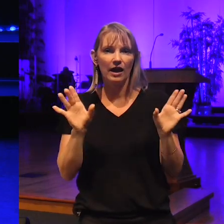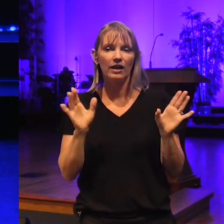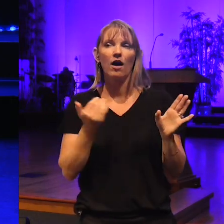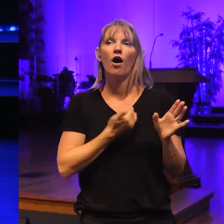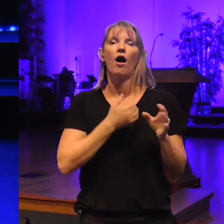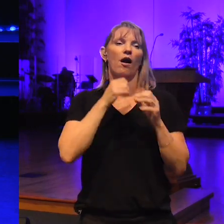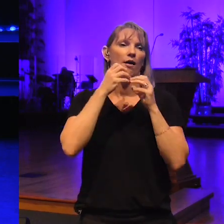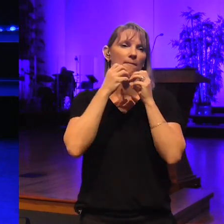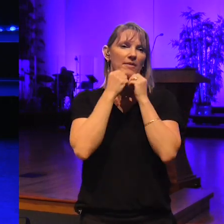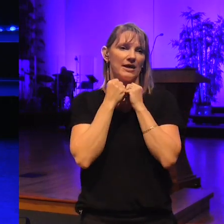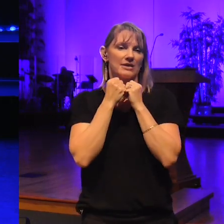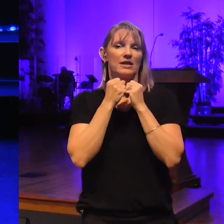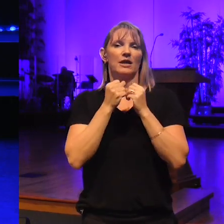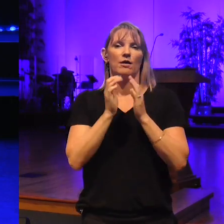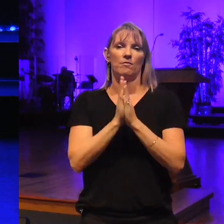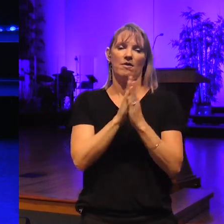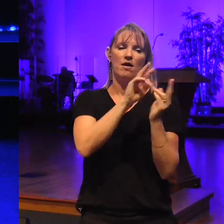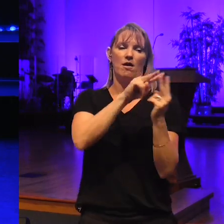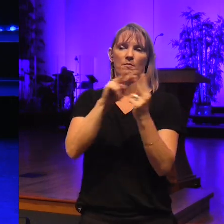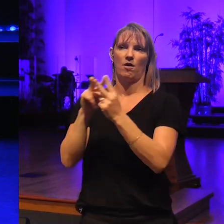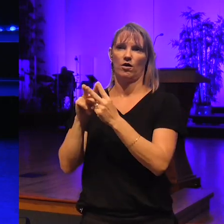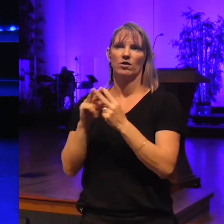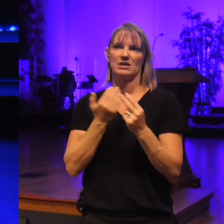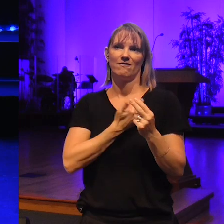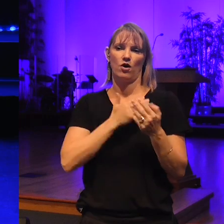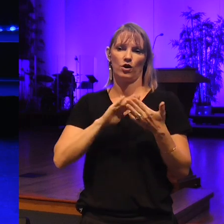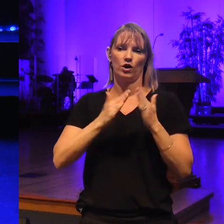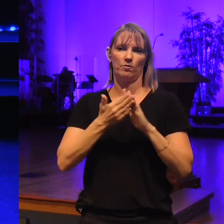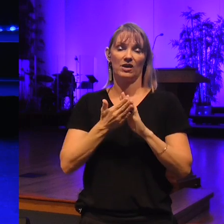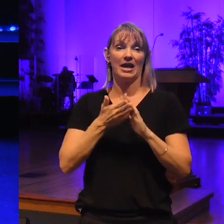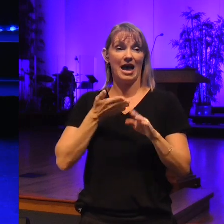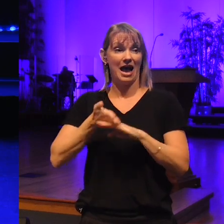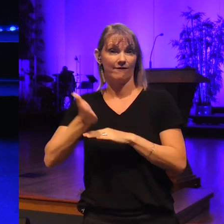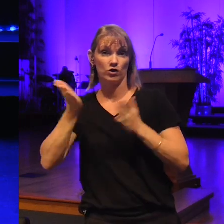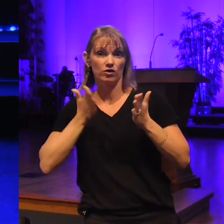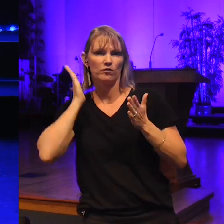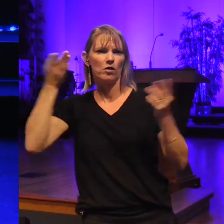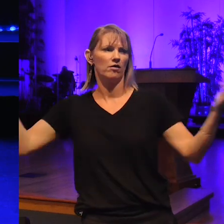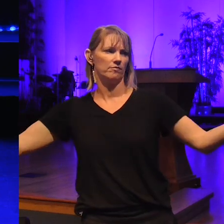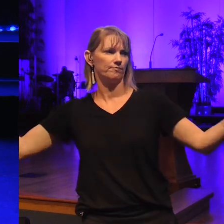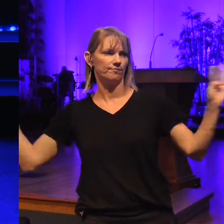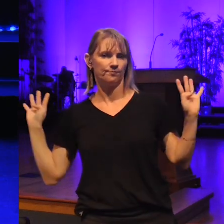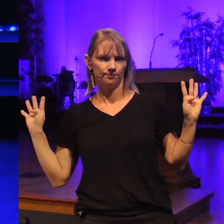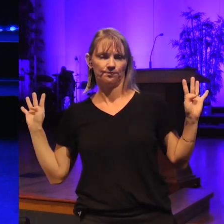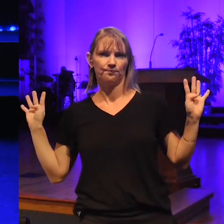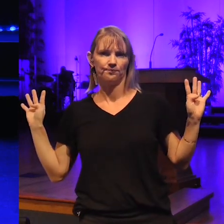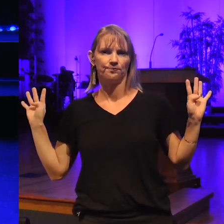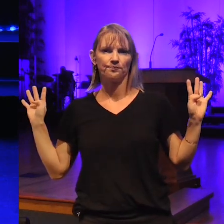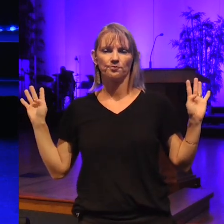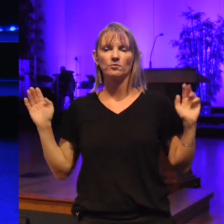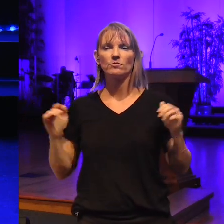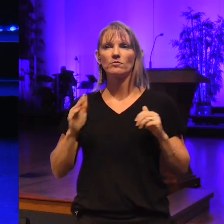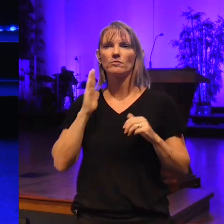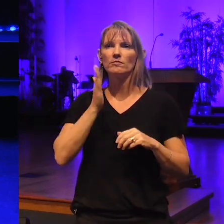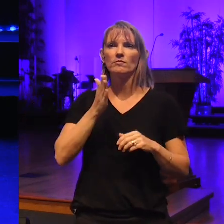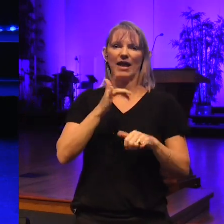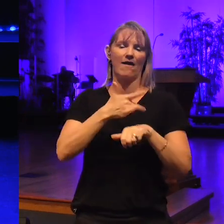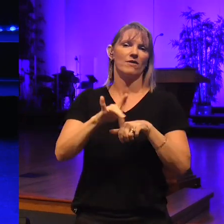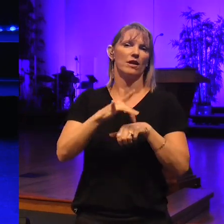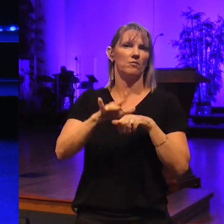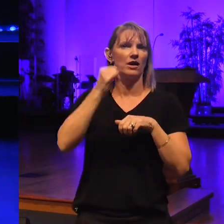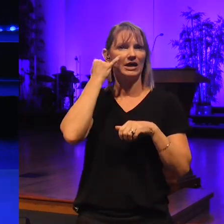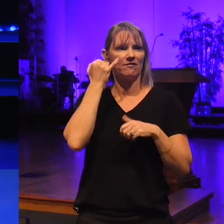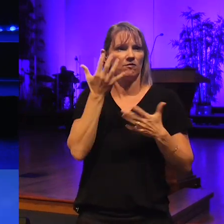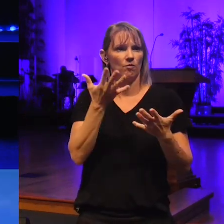our blessed practitioners of our community, and they will be down front right after the talk and the offering, available